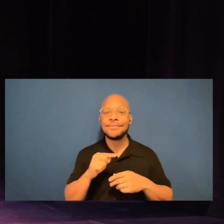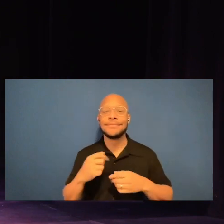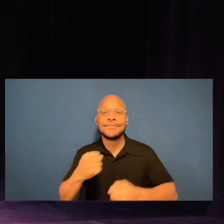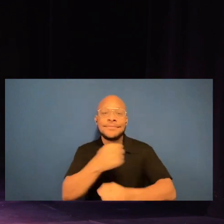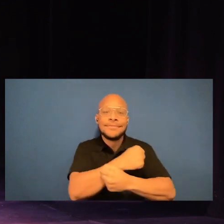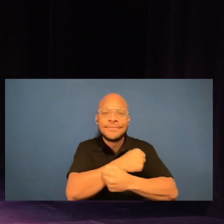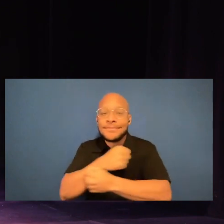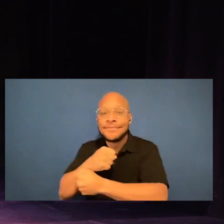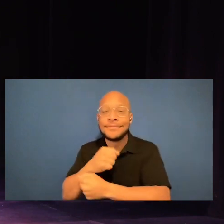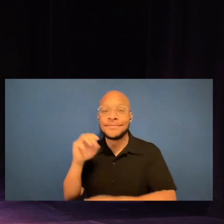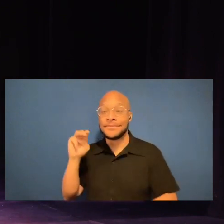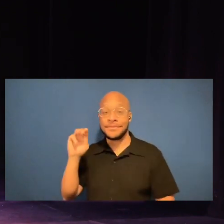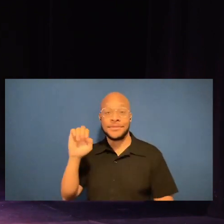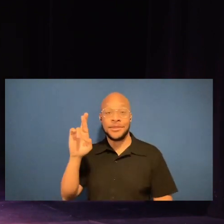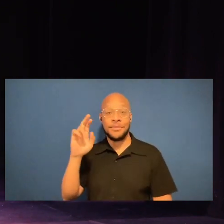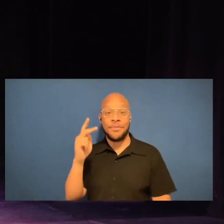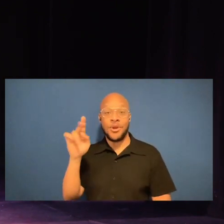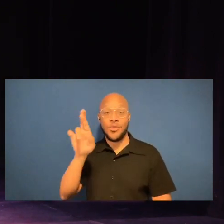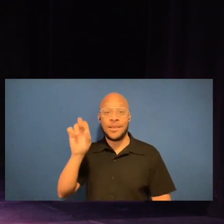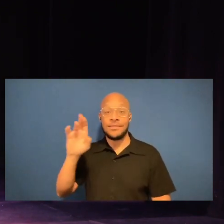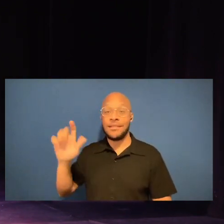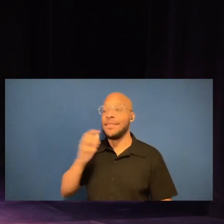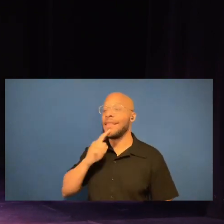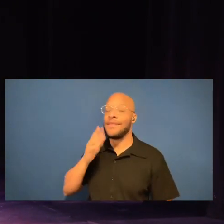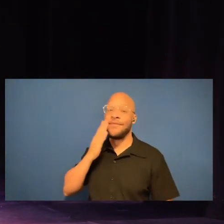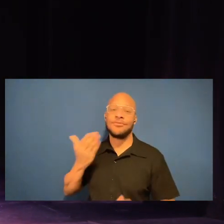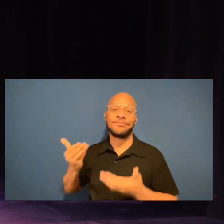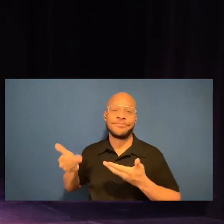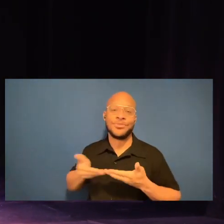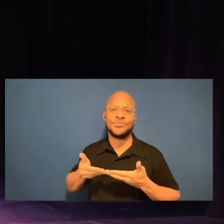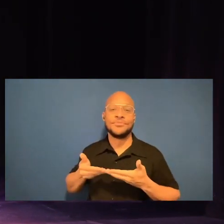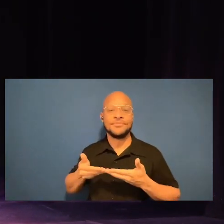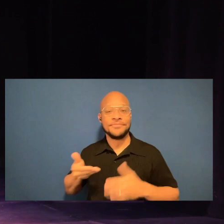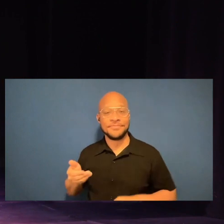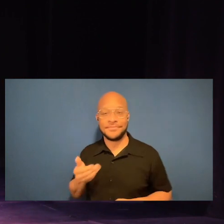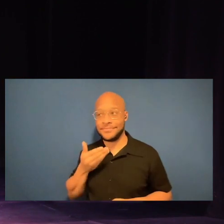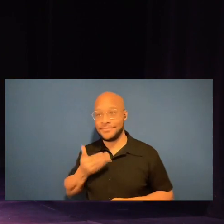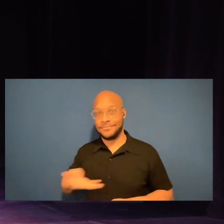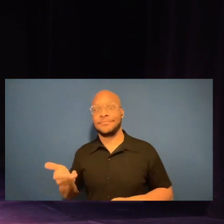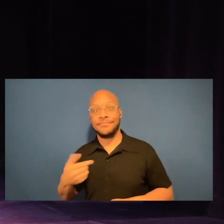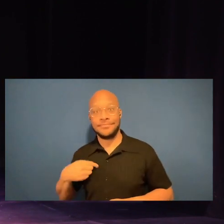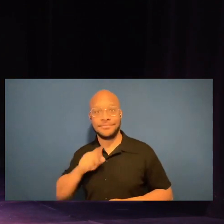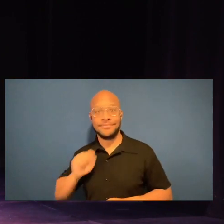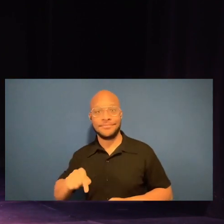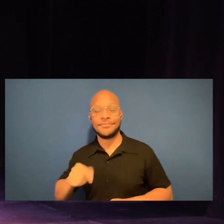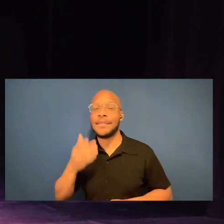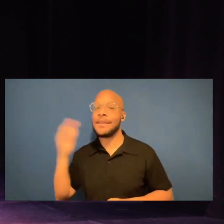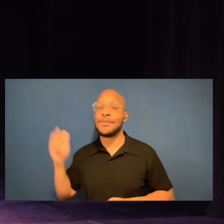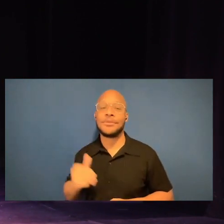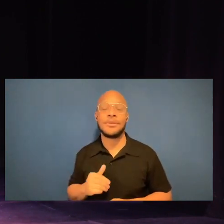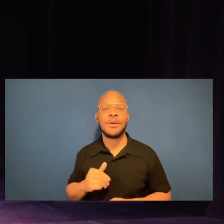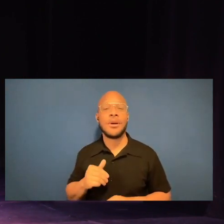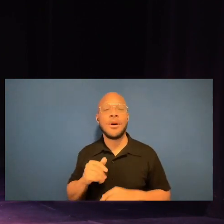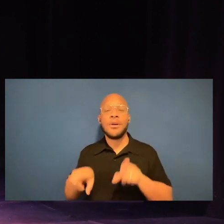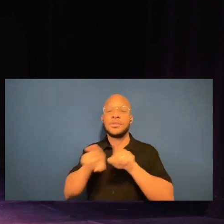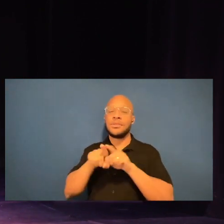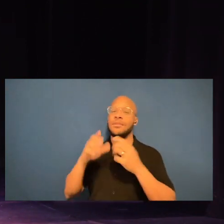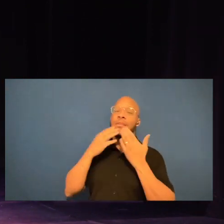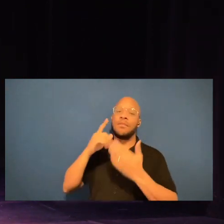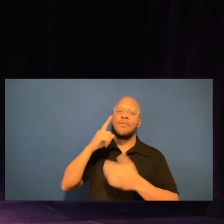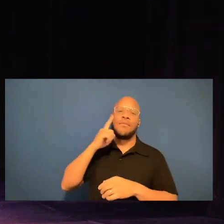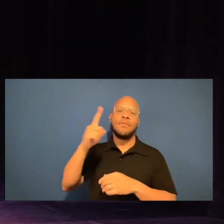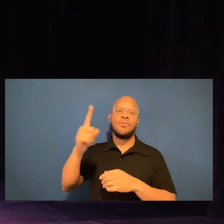and the invitation. Most of all, thank you for finding the collective opportunity and reimagining what Under the